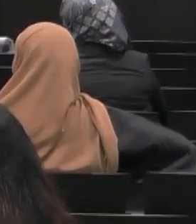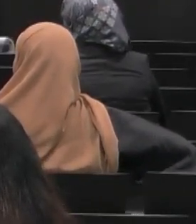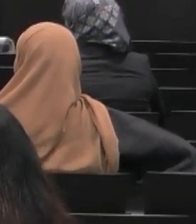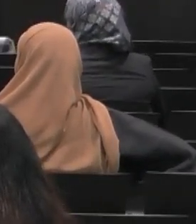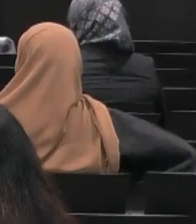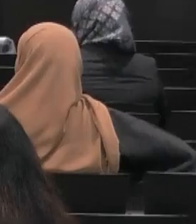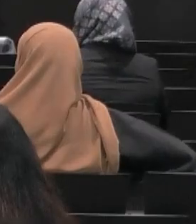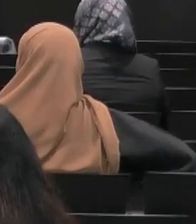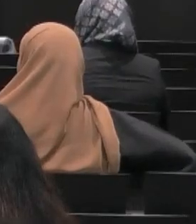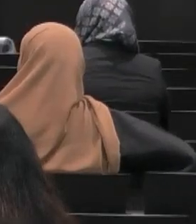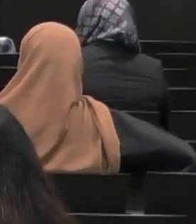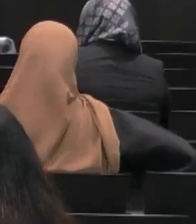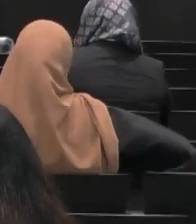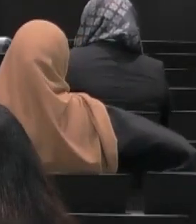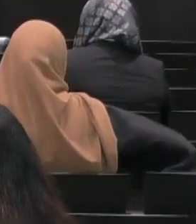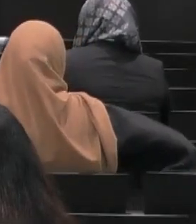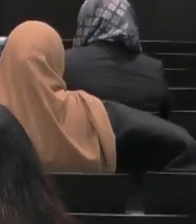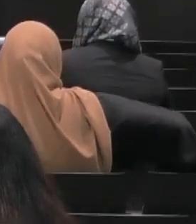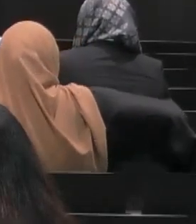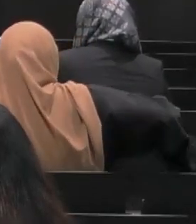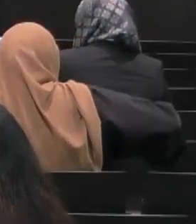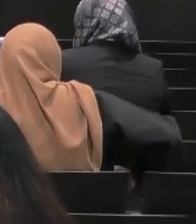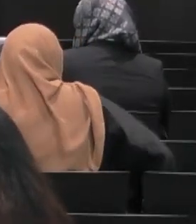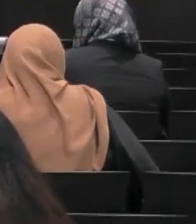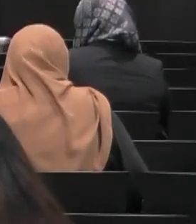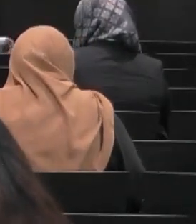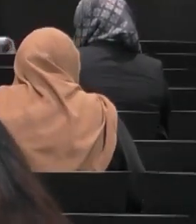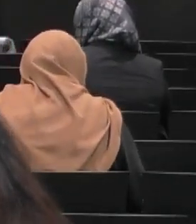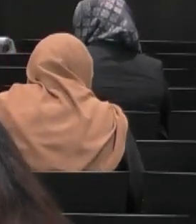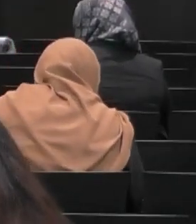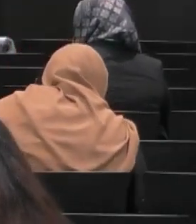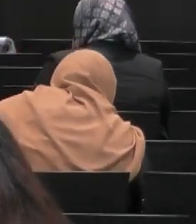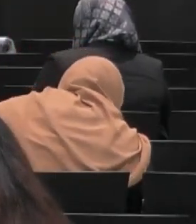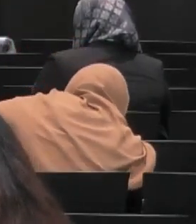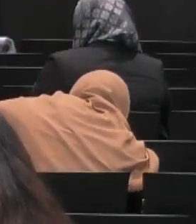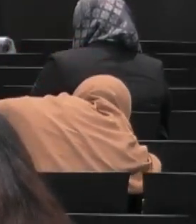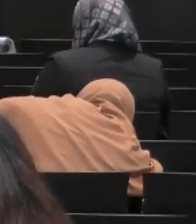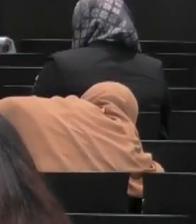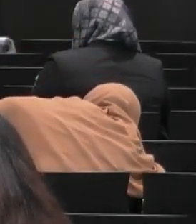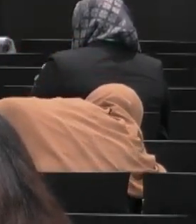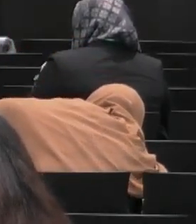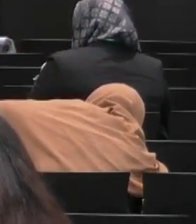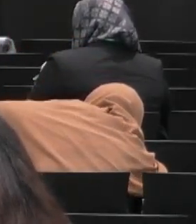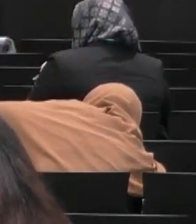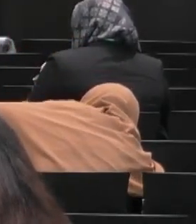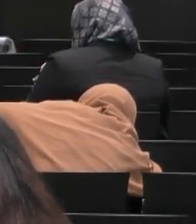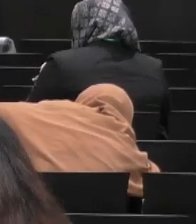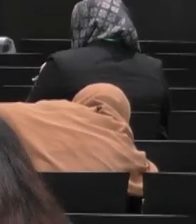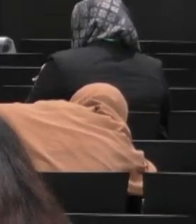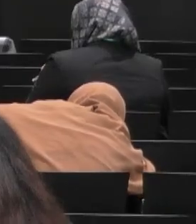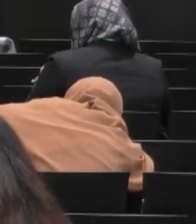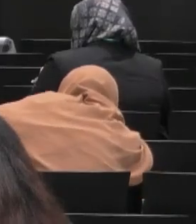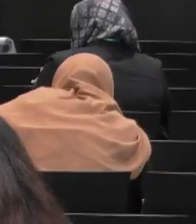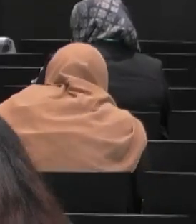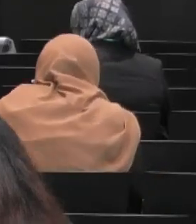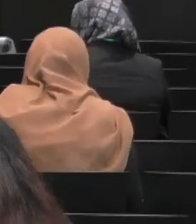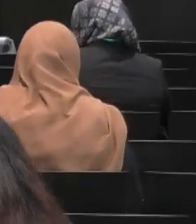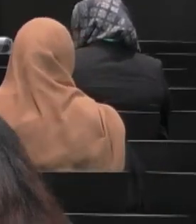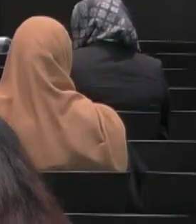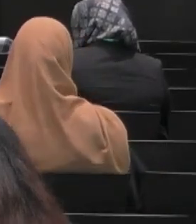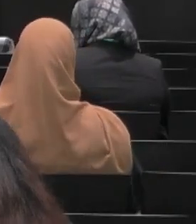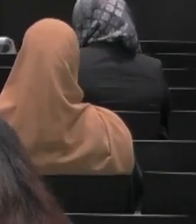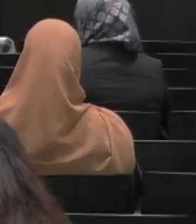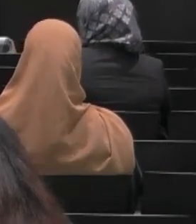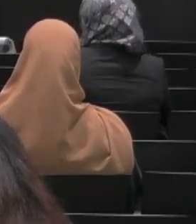healthcare and sanitation. And so we'll talk about a few of these challenges, as well as how the impacts